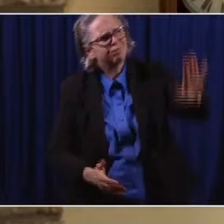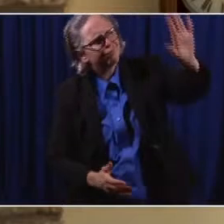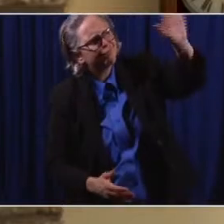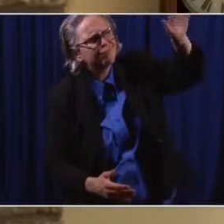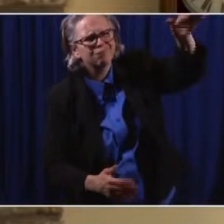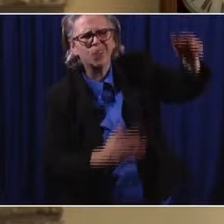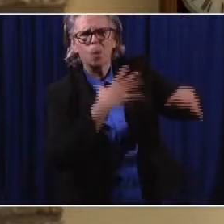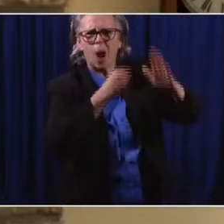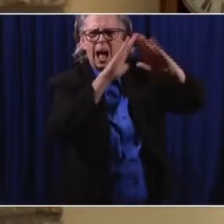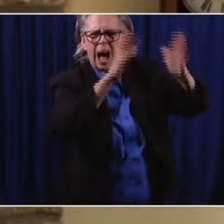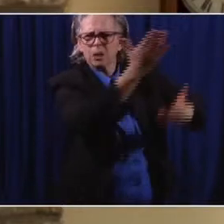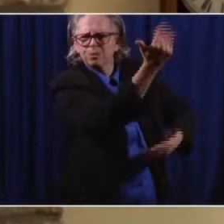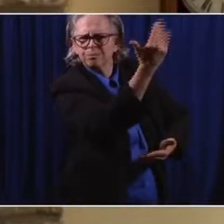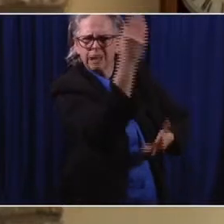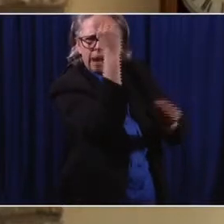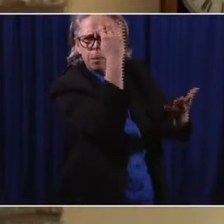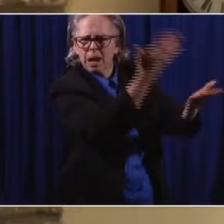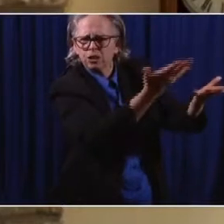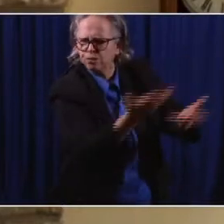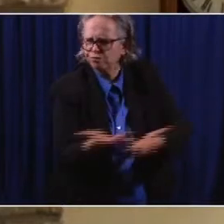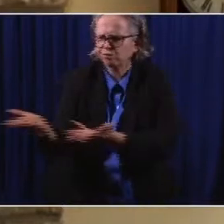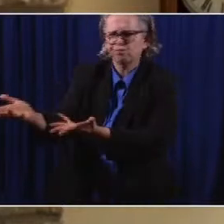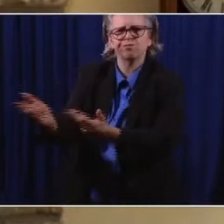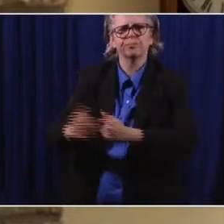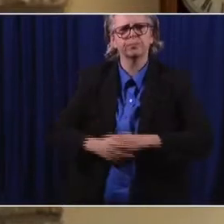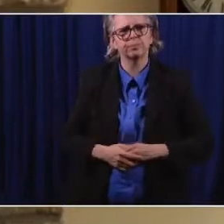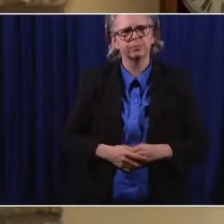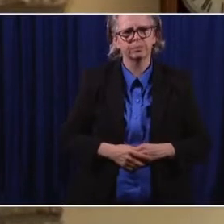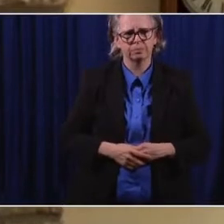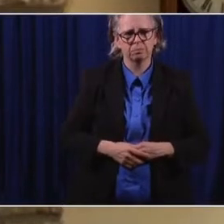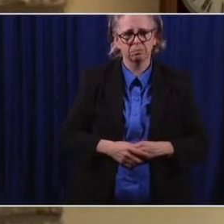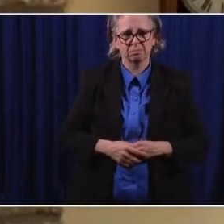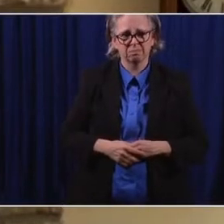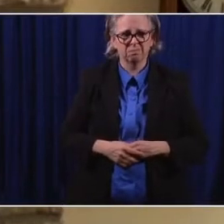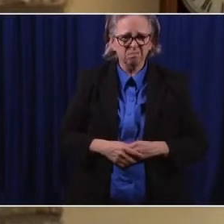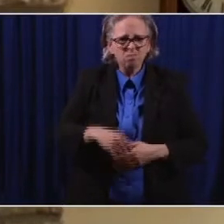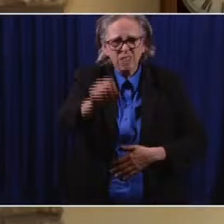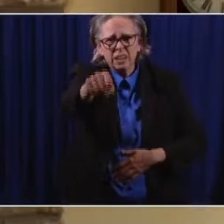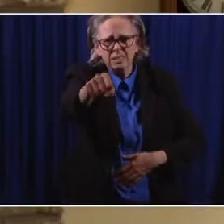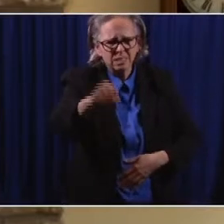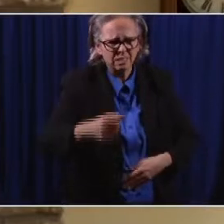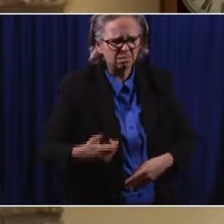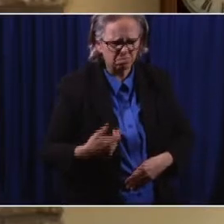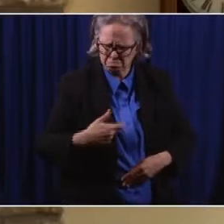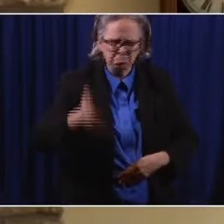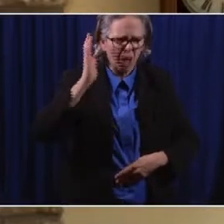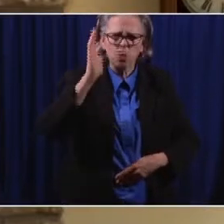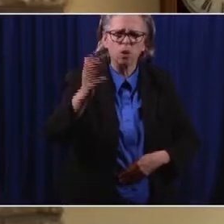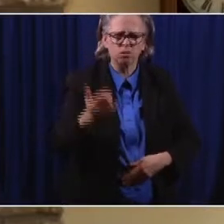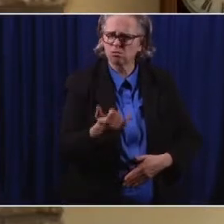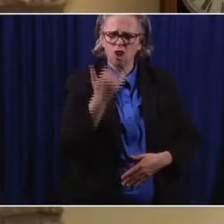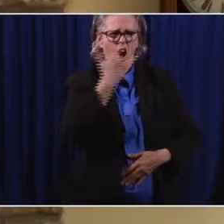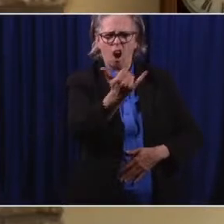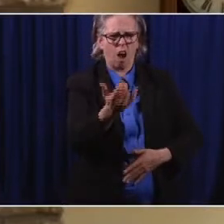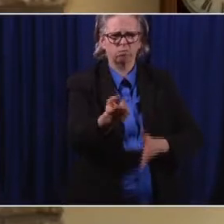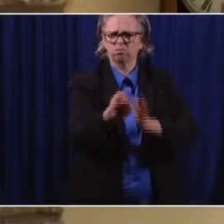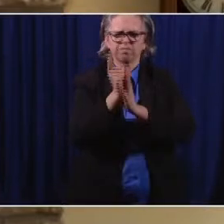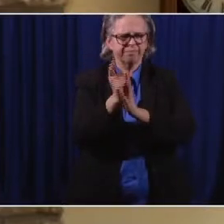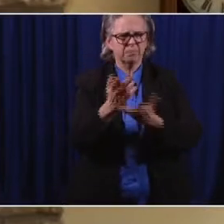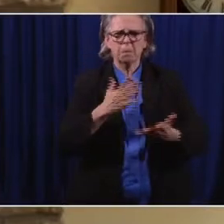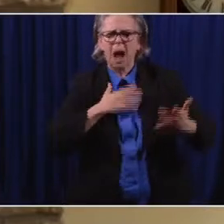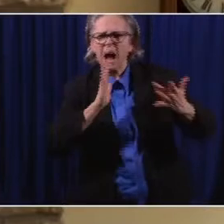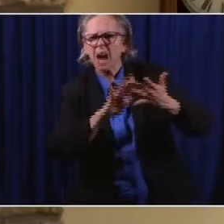that, we'll do that. And as a result of your question, I certainly will call some of our contacts at some of our